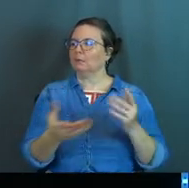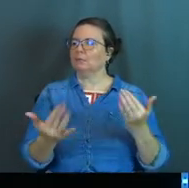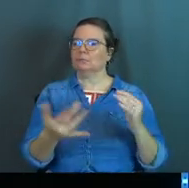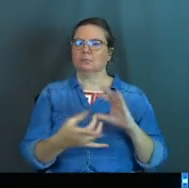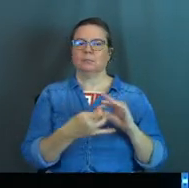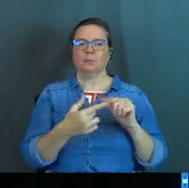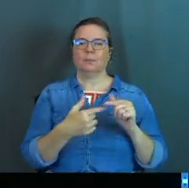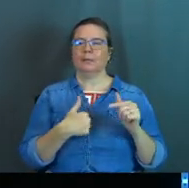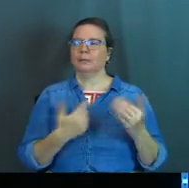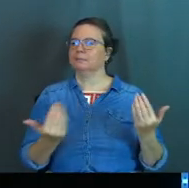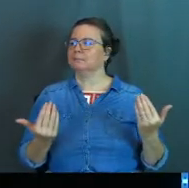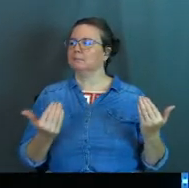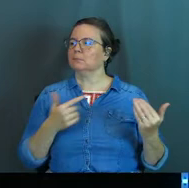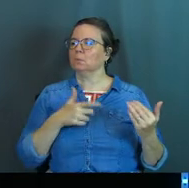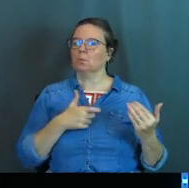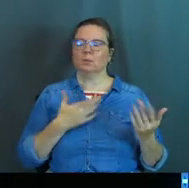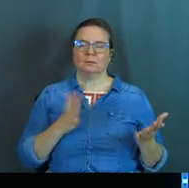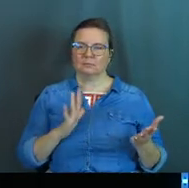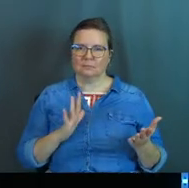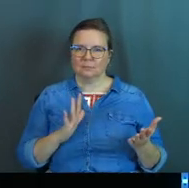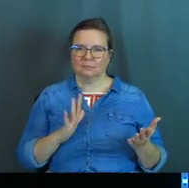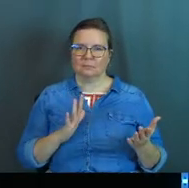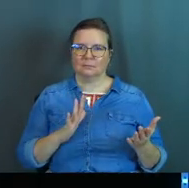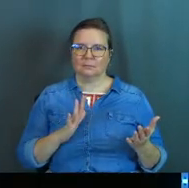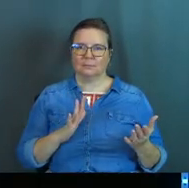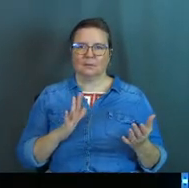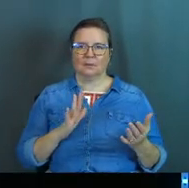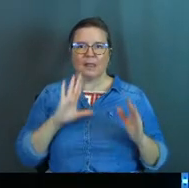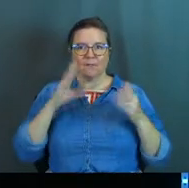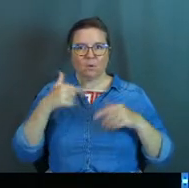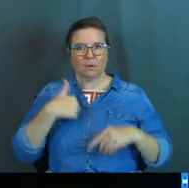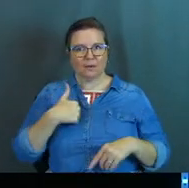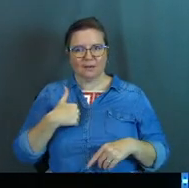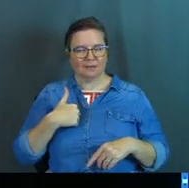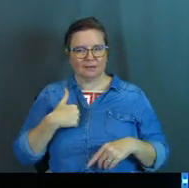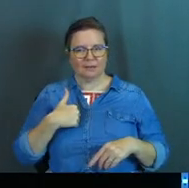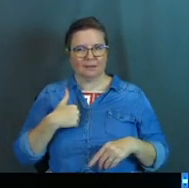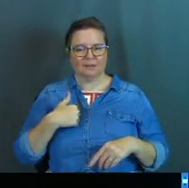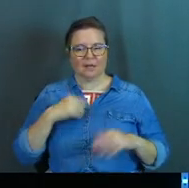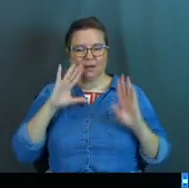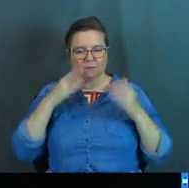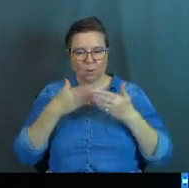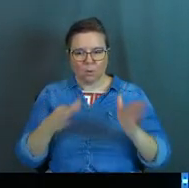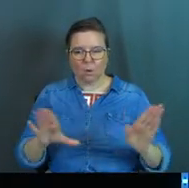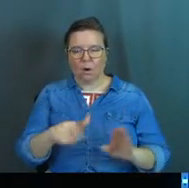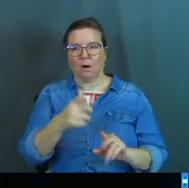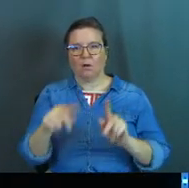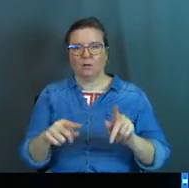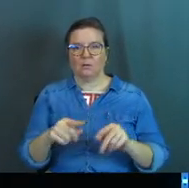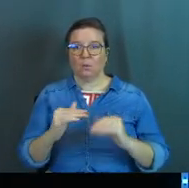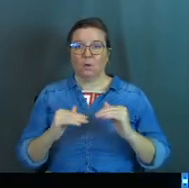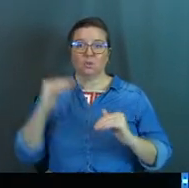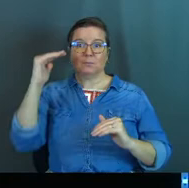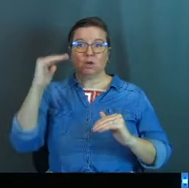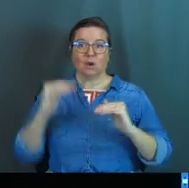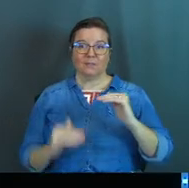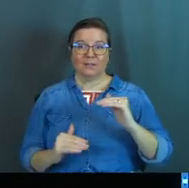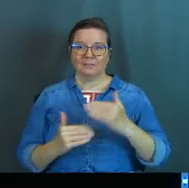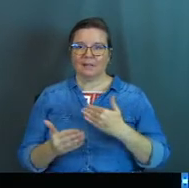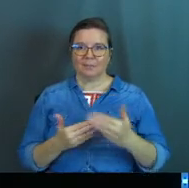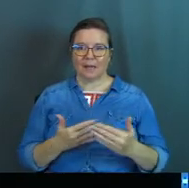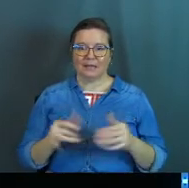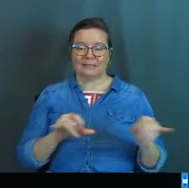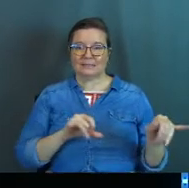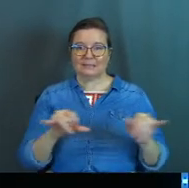with? What needs of mine can I get met? So that's a focus on you, whether you're superior or inferior. It's all the